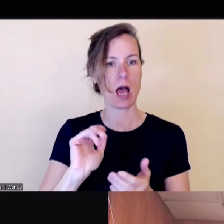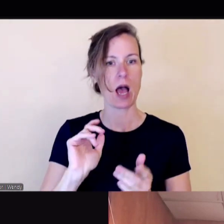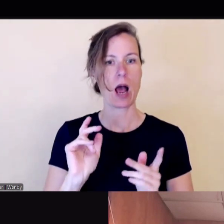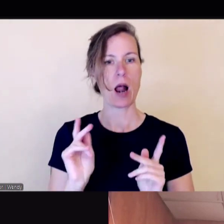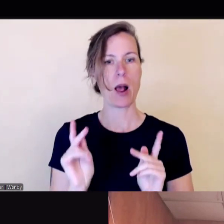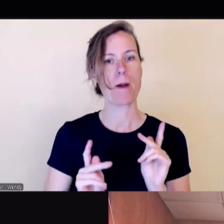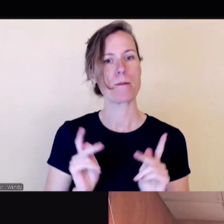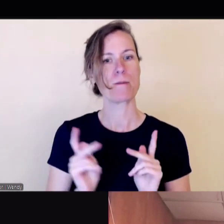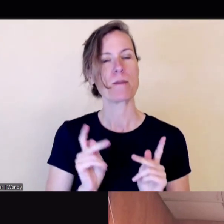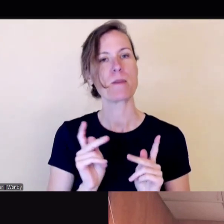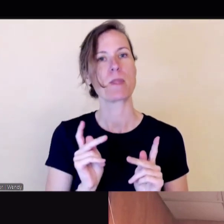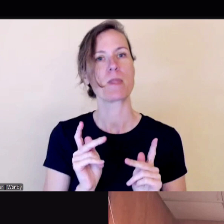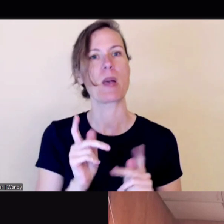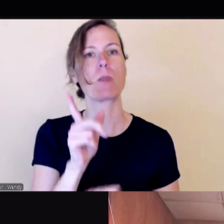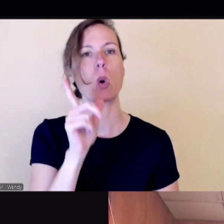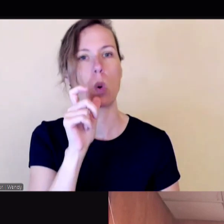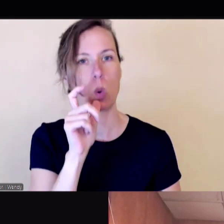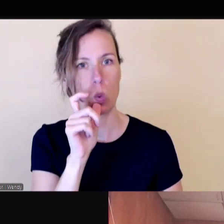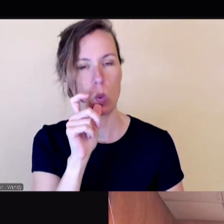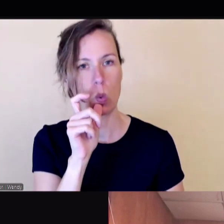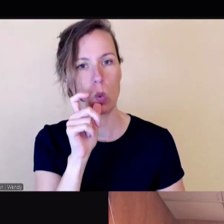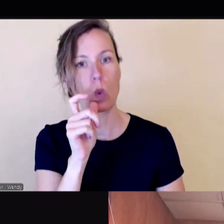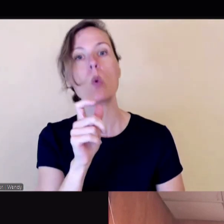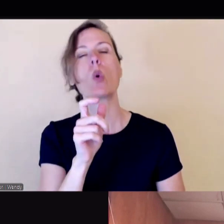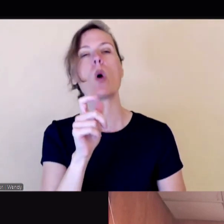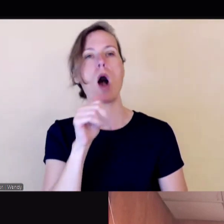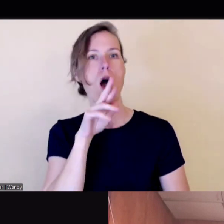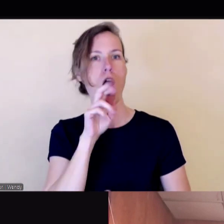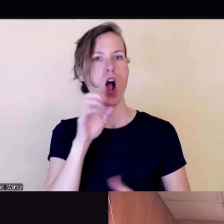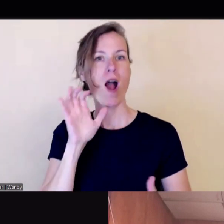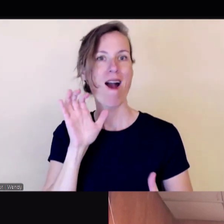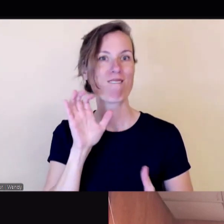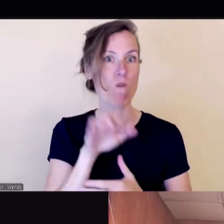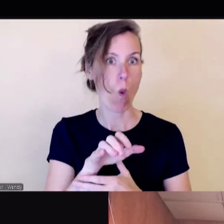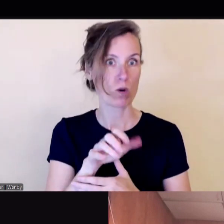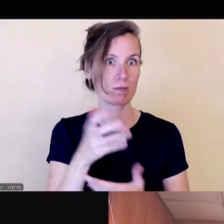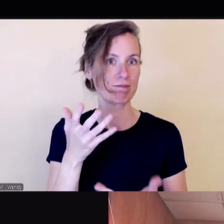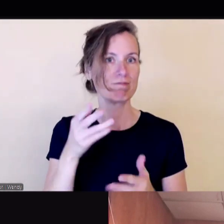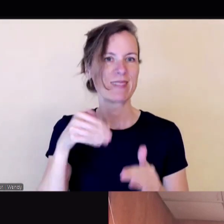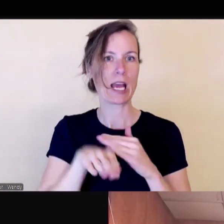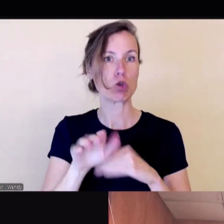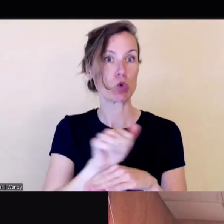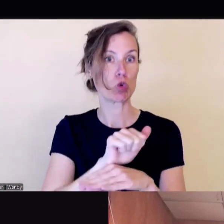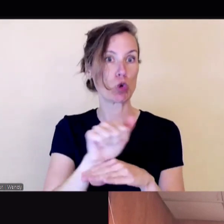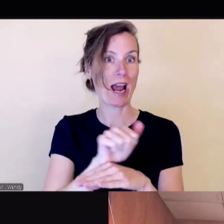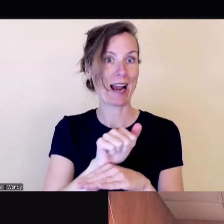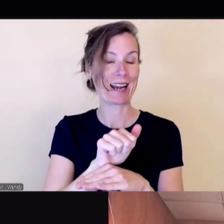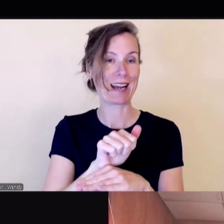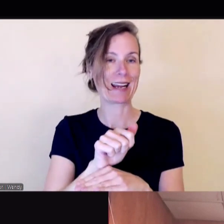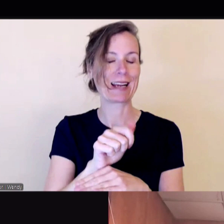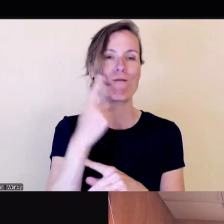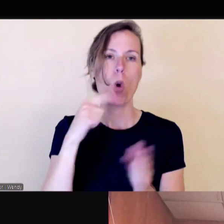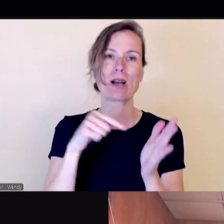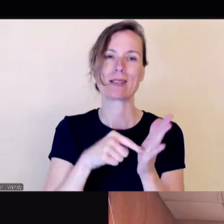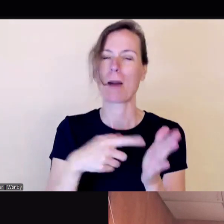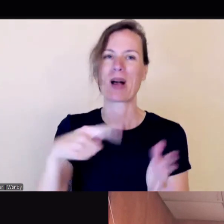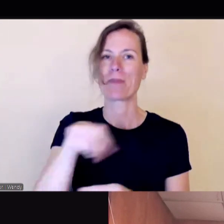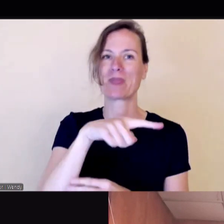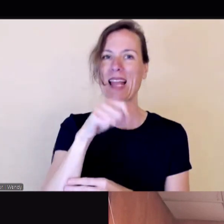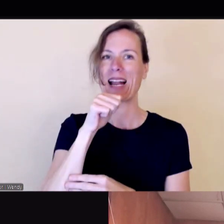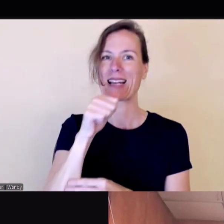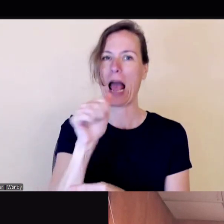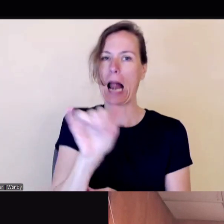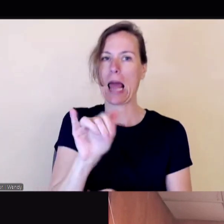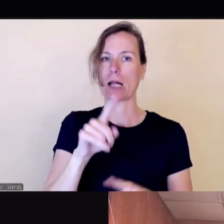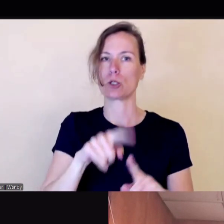likely to receive it in a good way. That said, yeah, I'm trying to think of how to say that. But what we can do